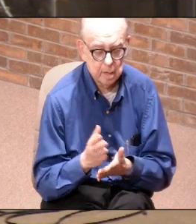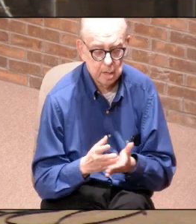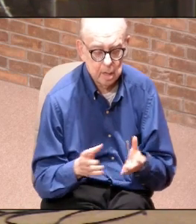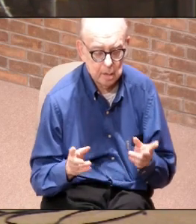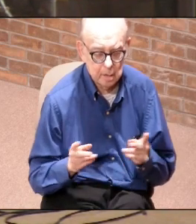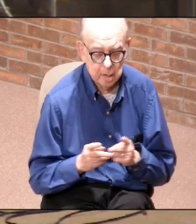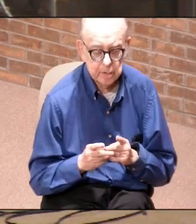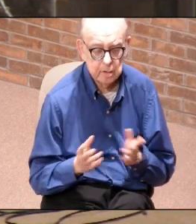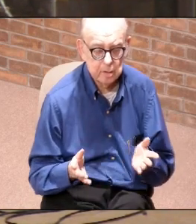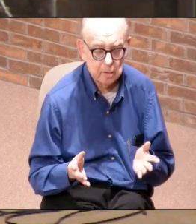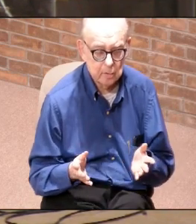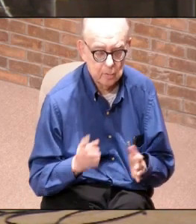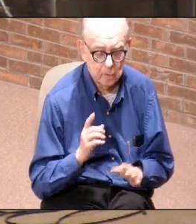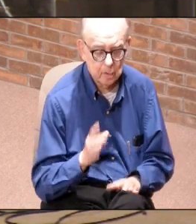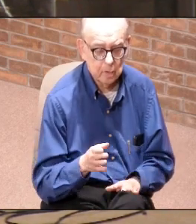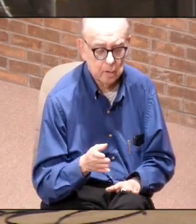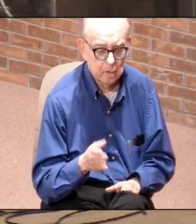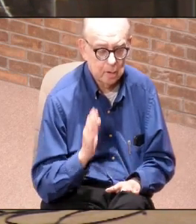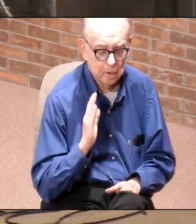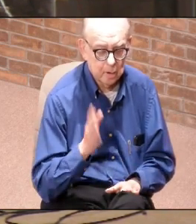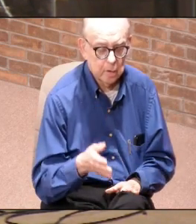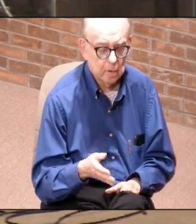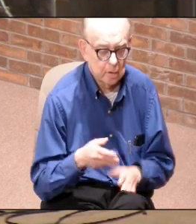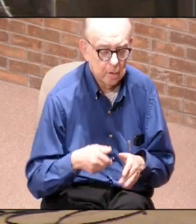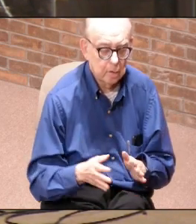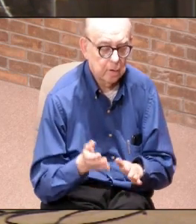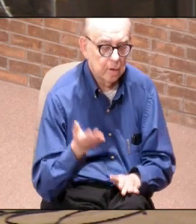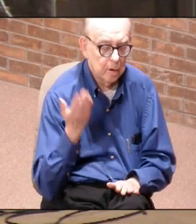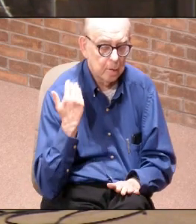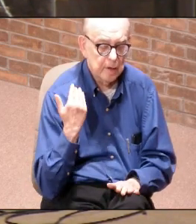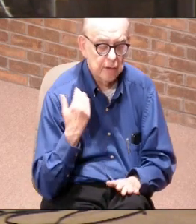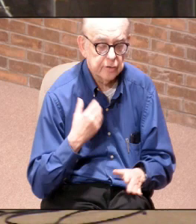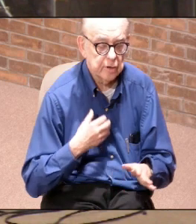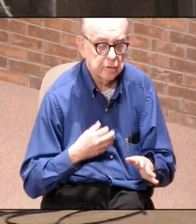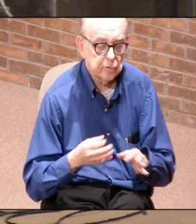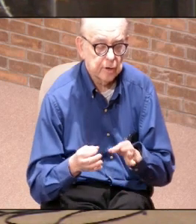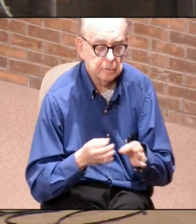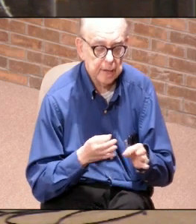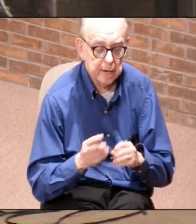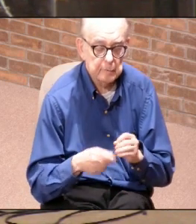Somewhere, someplace, you will let your past define who you are.